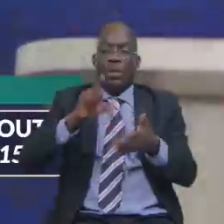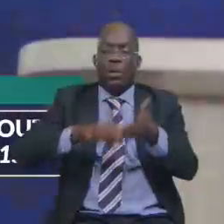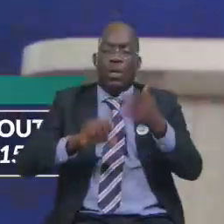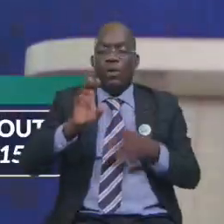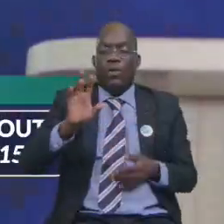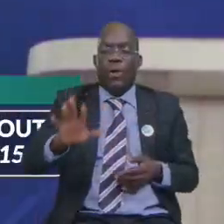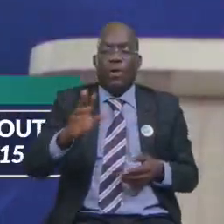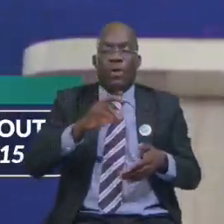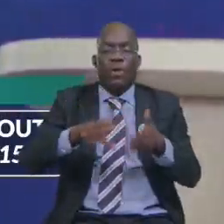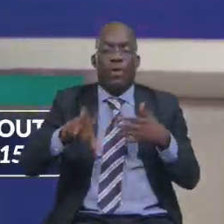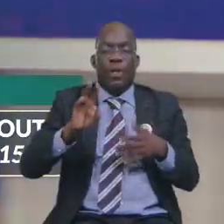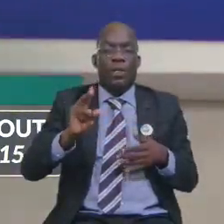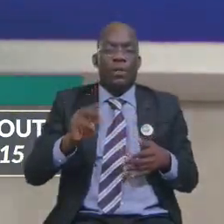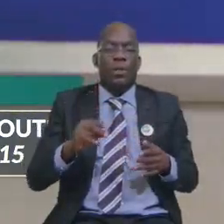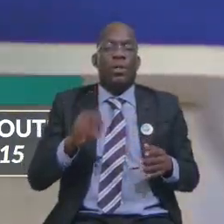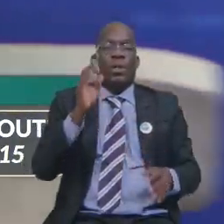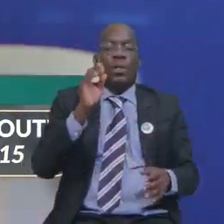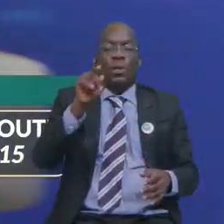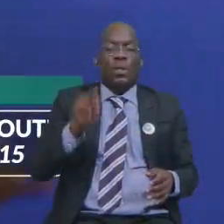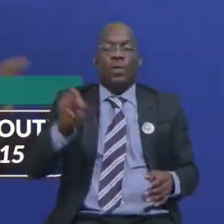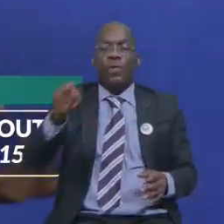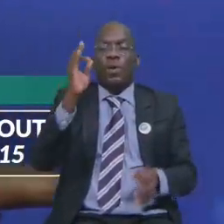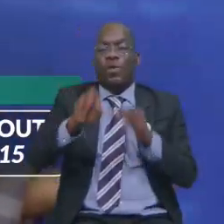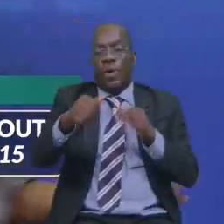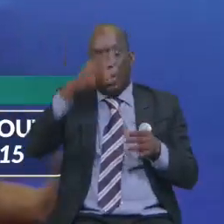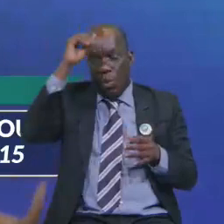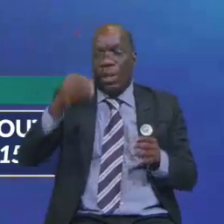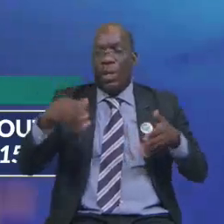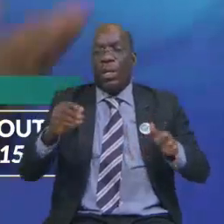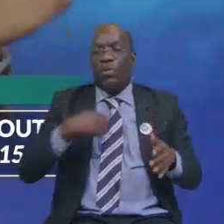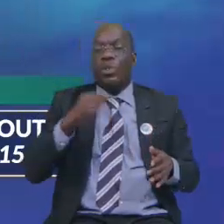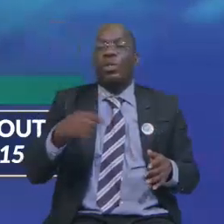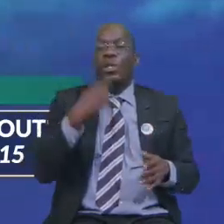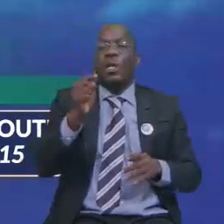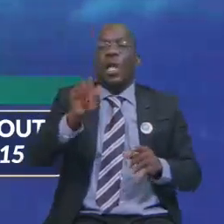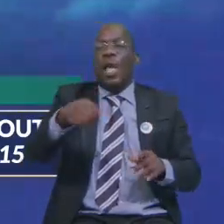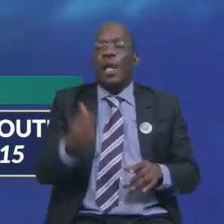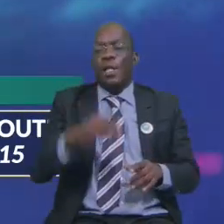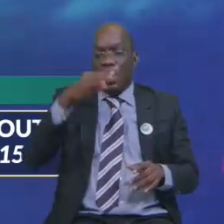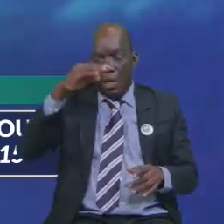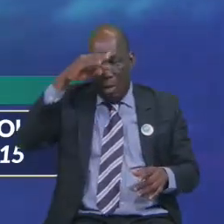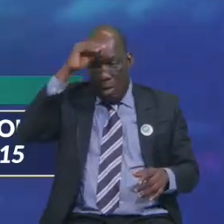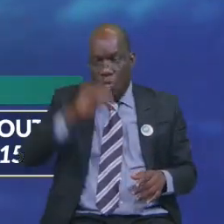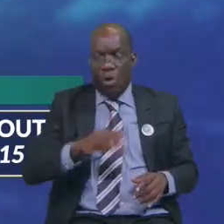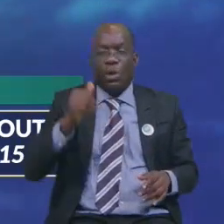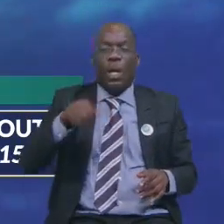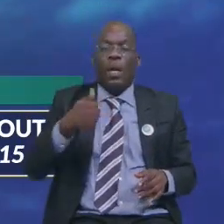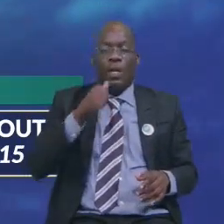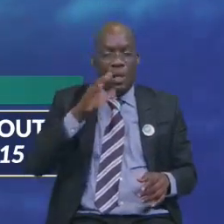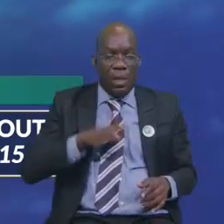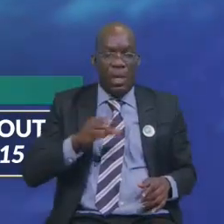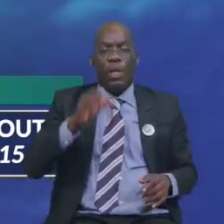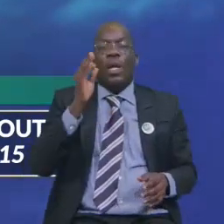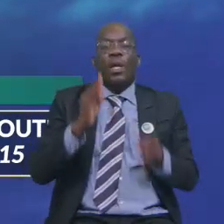any man, let me say, if any youth, let me say, if any boy, let me say, if any girl, if anyone be